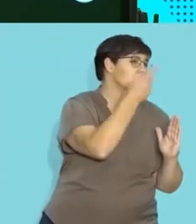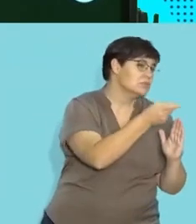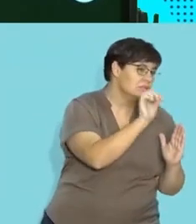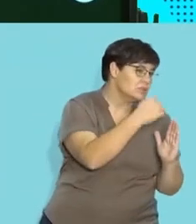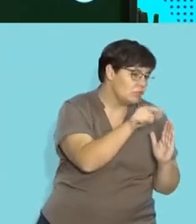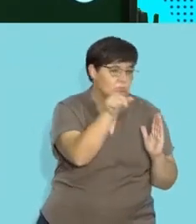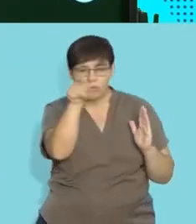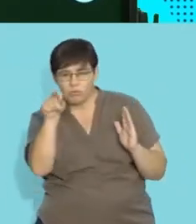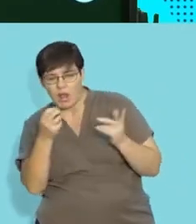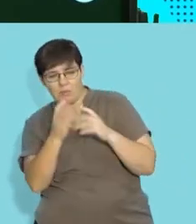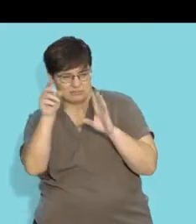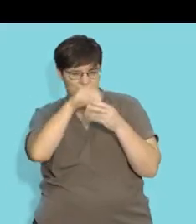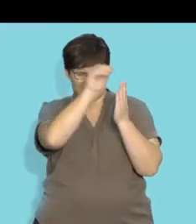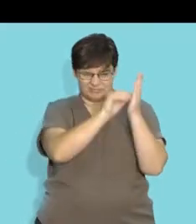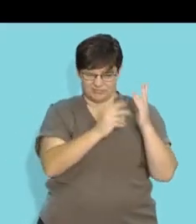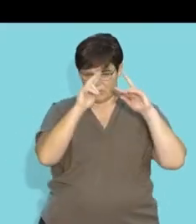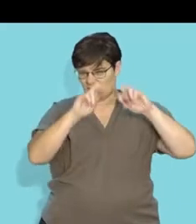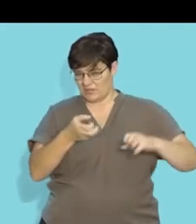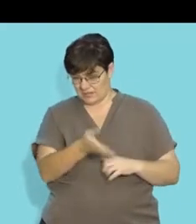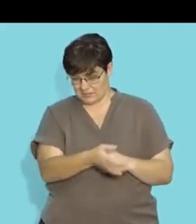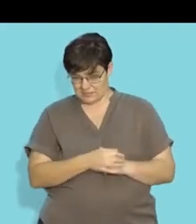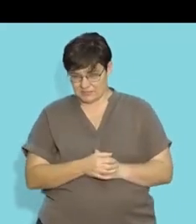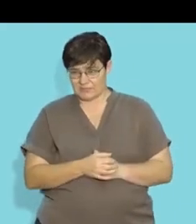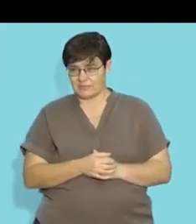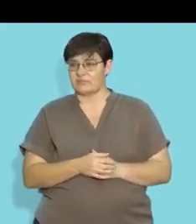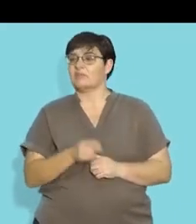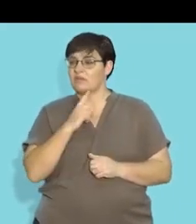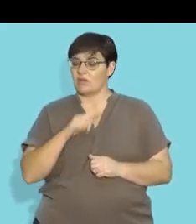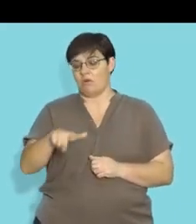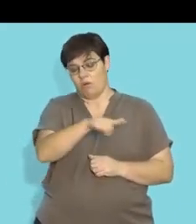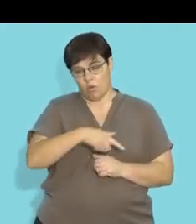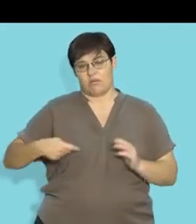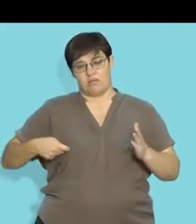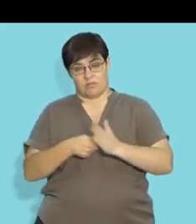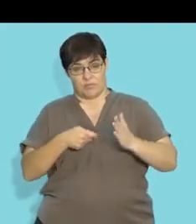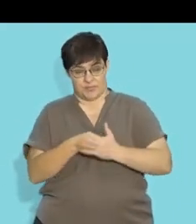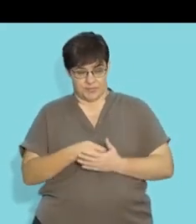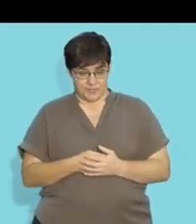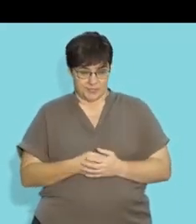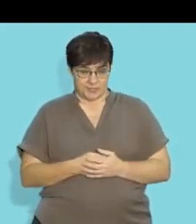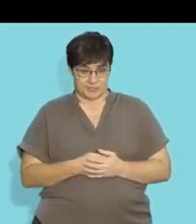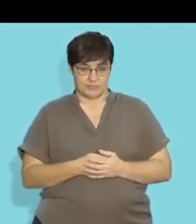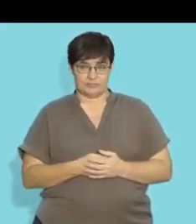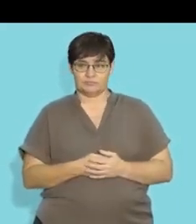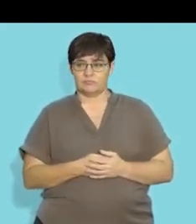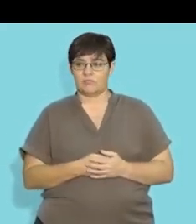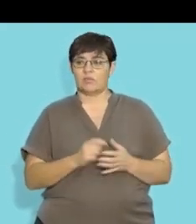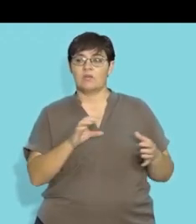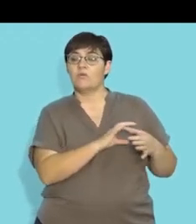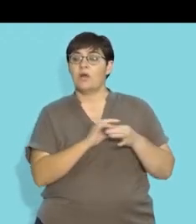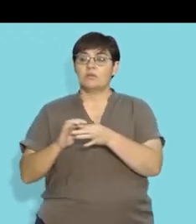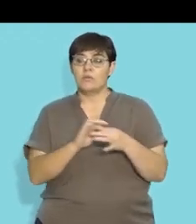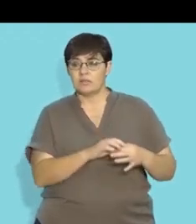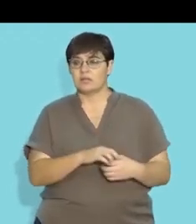is a survey, okay? So it was converted as a local supermarket, relating the distance that